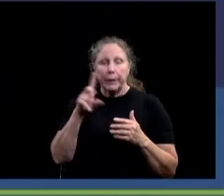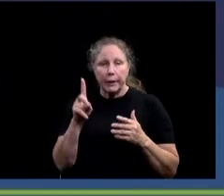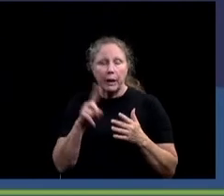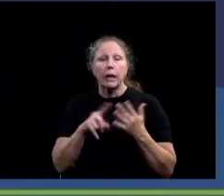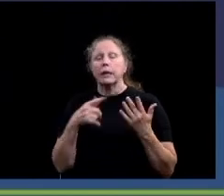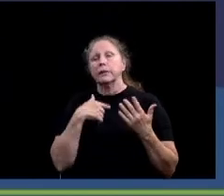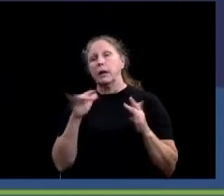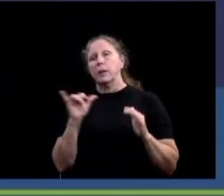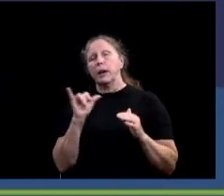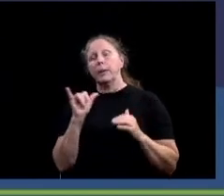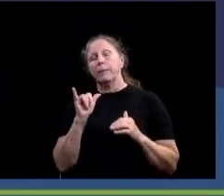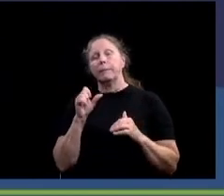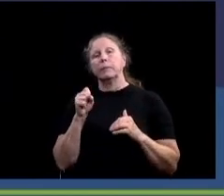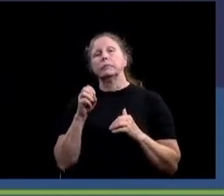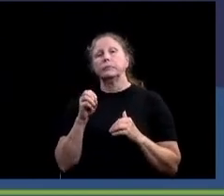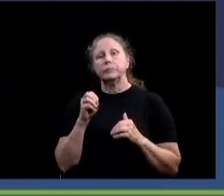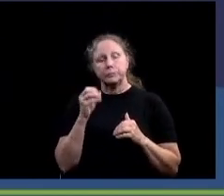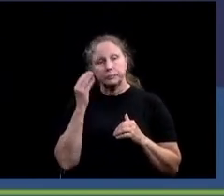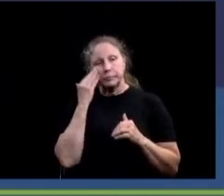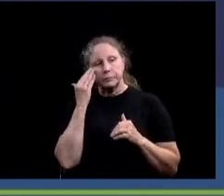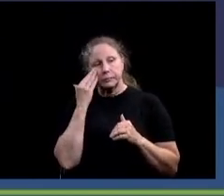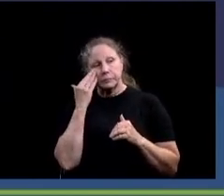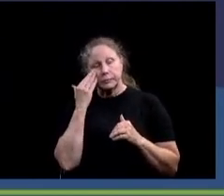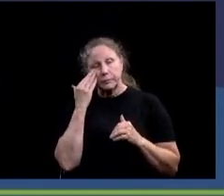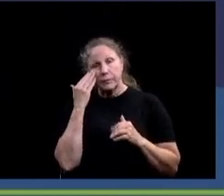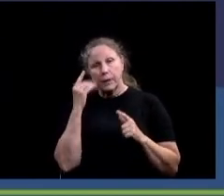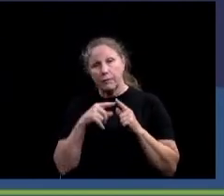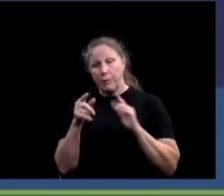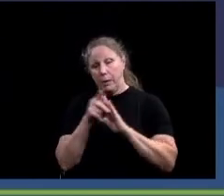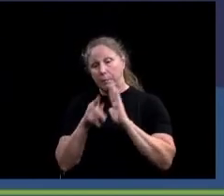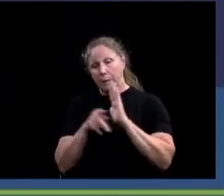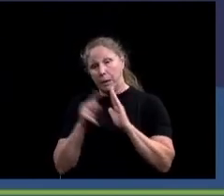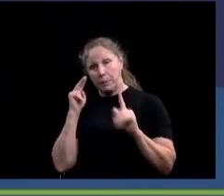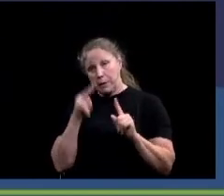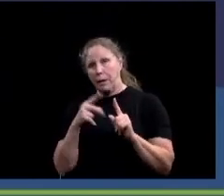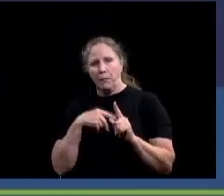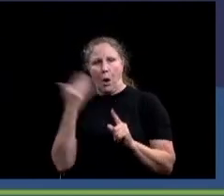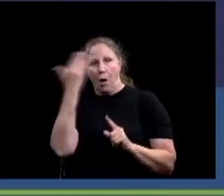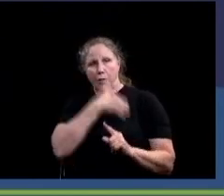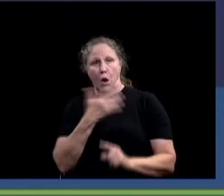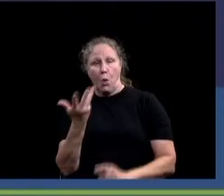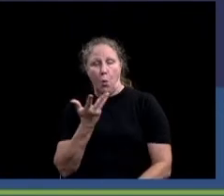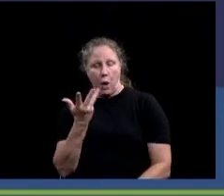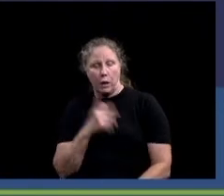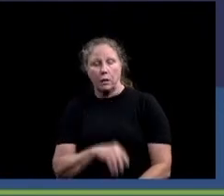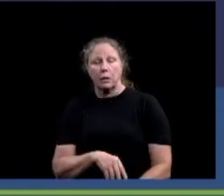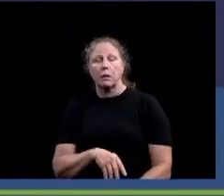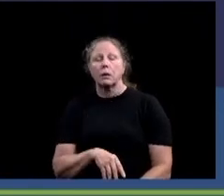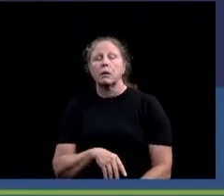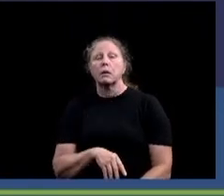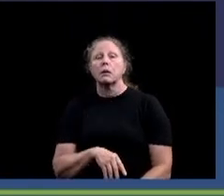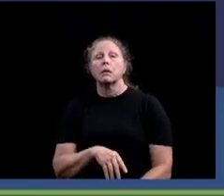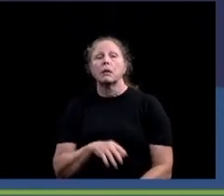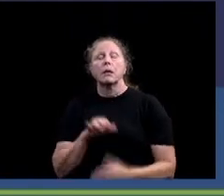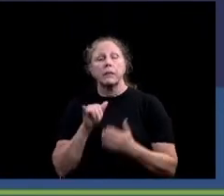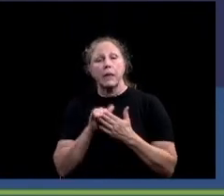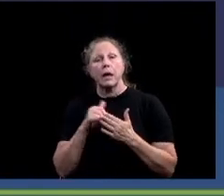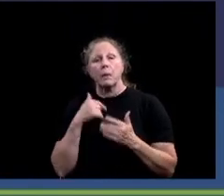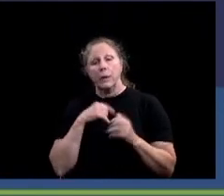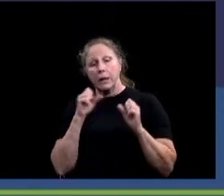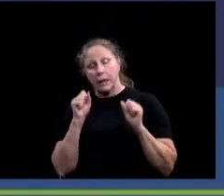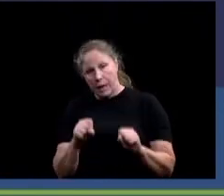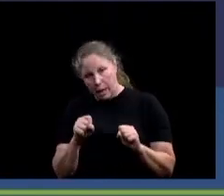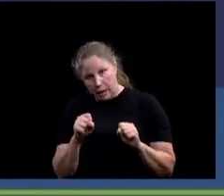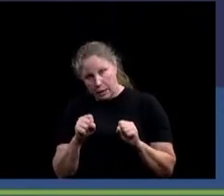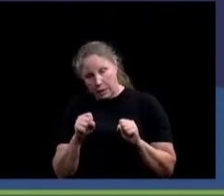from the policy perspective, what are we missing? What is it that, we can do to make sure? And